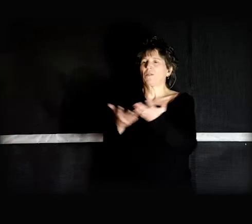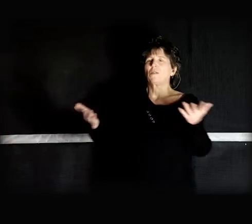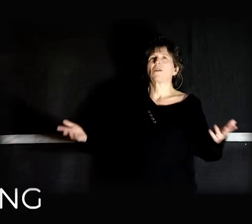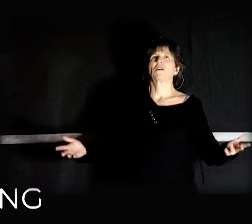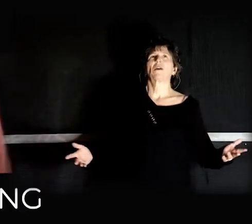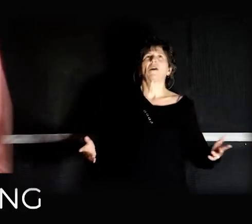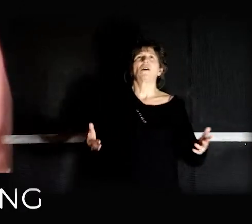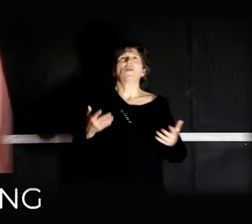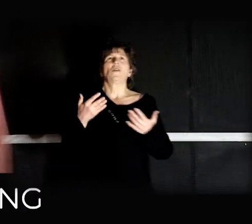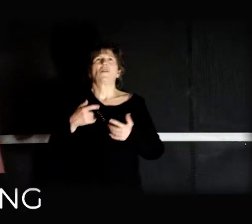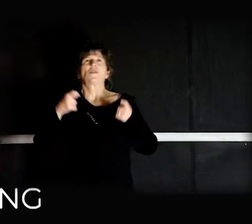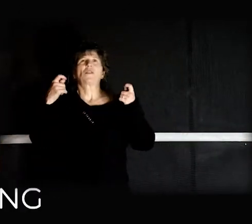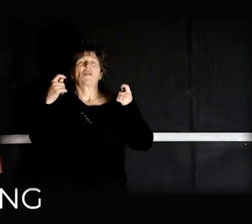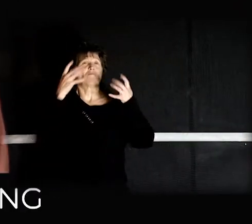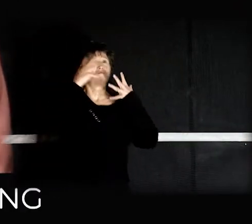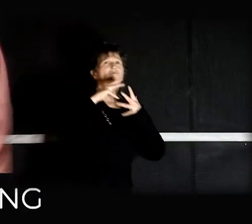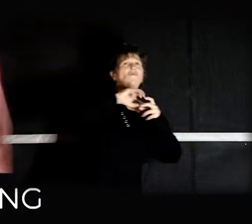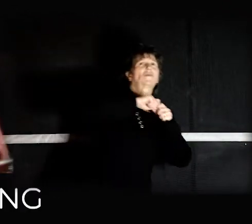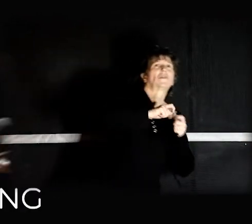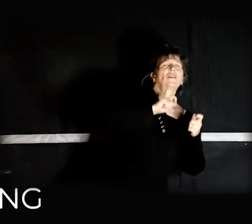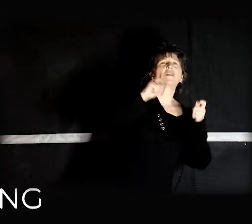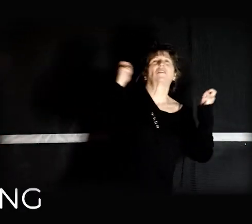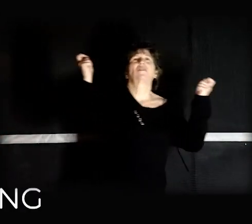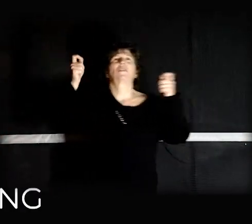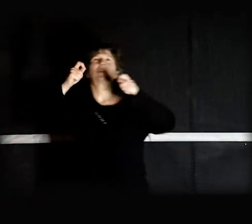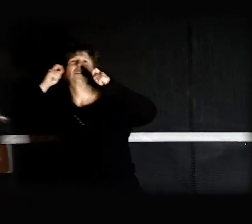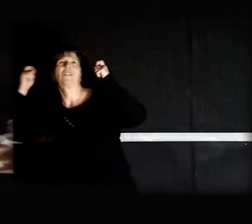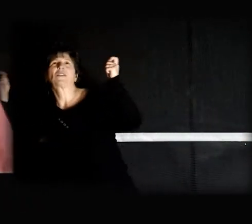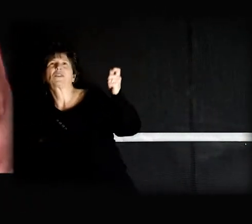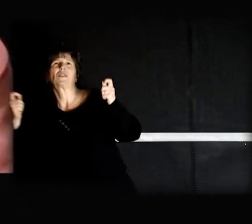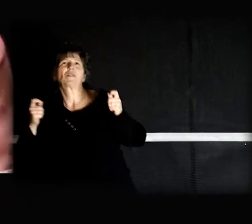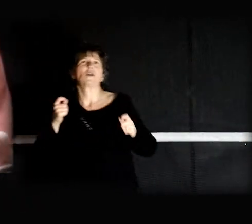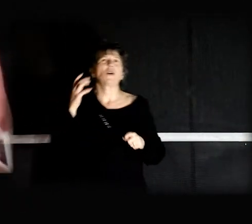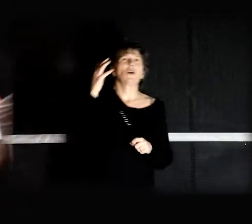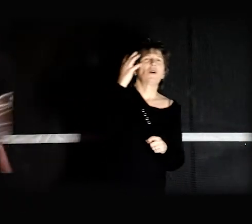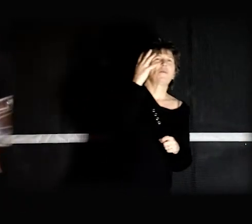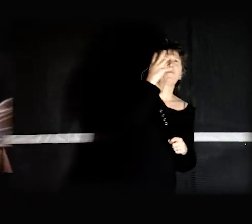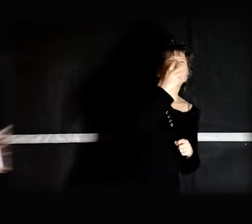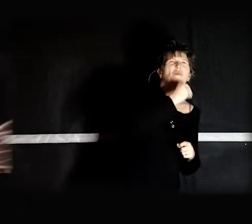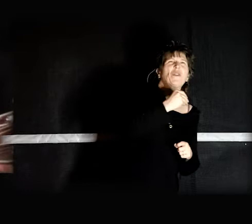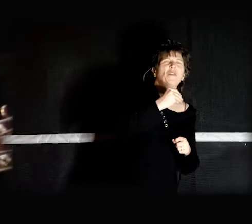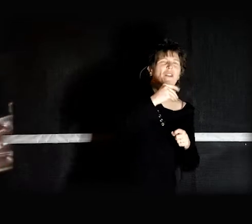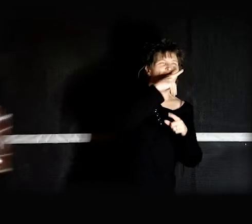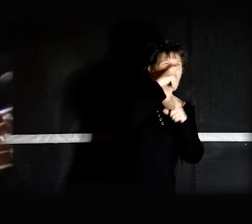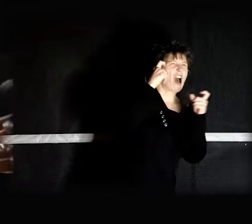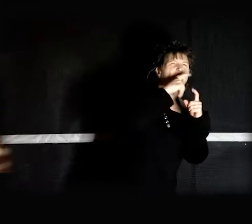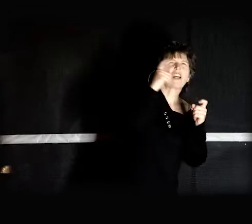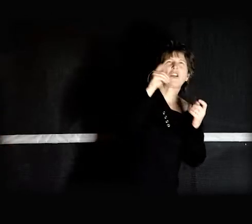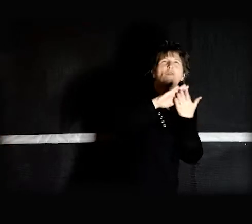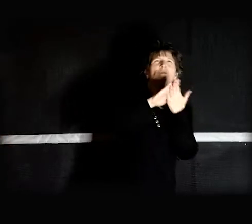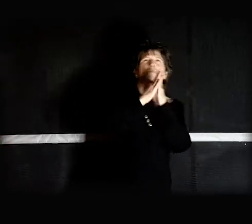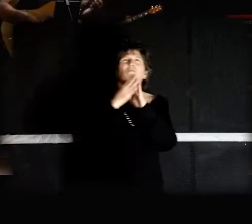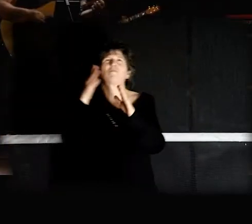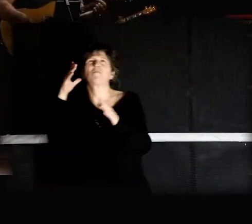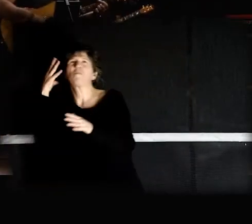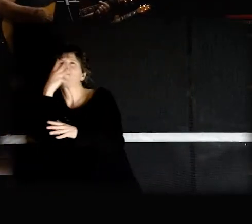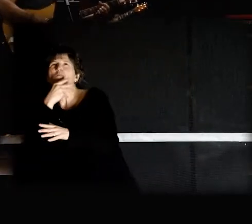You turn mourning to dancing. You give beauty